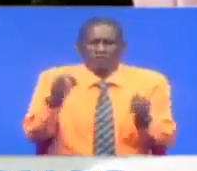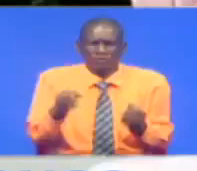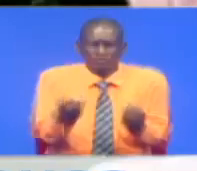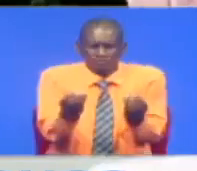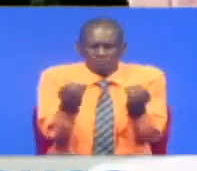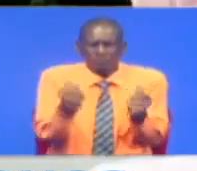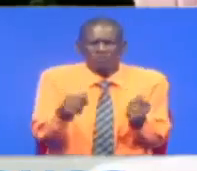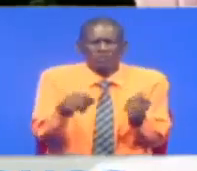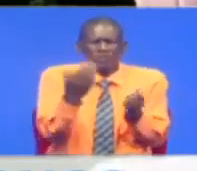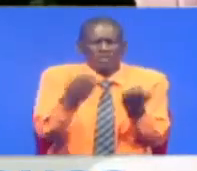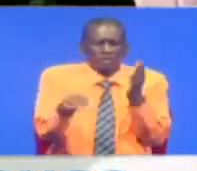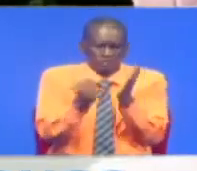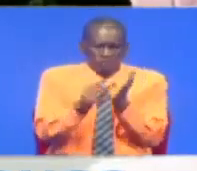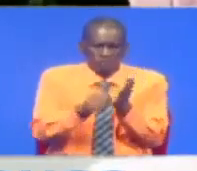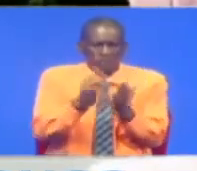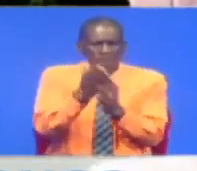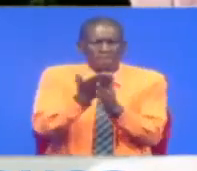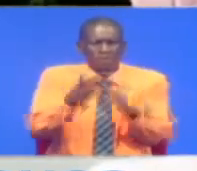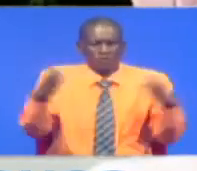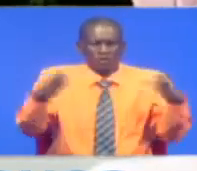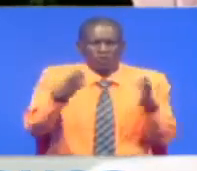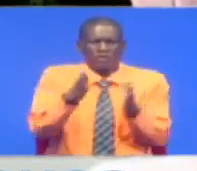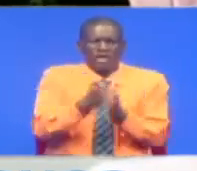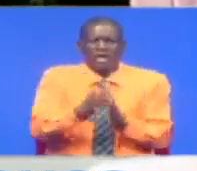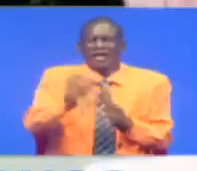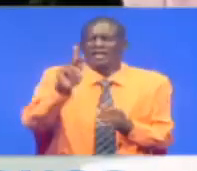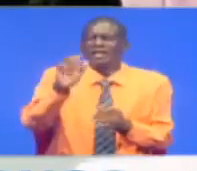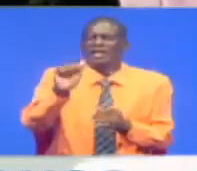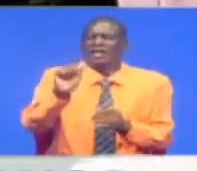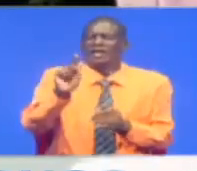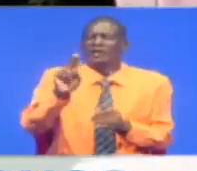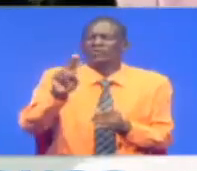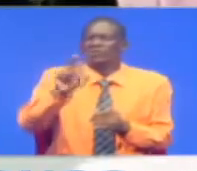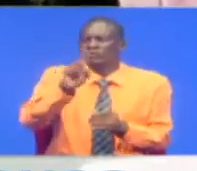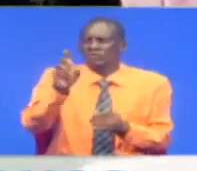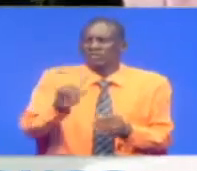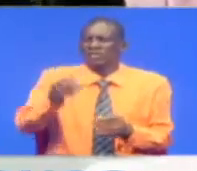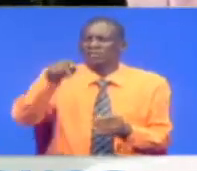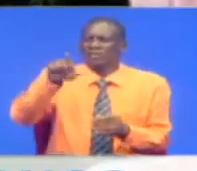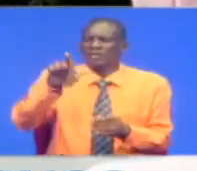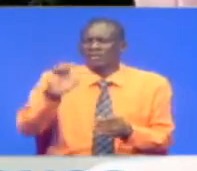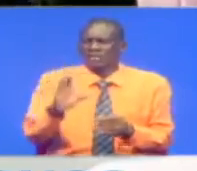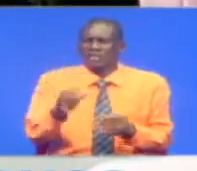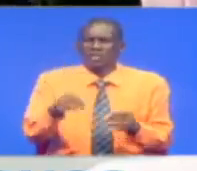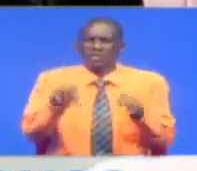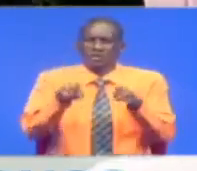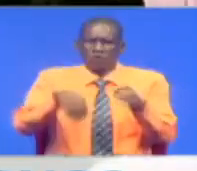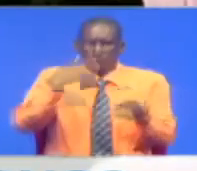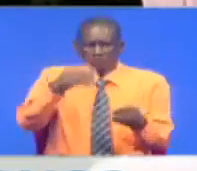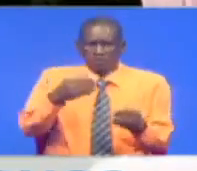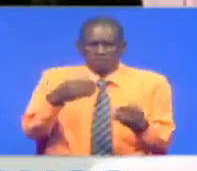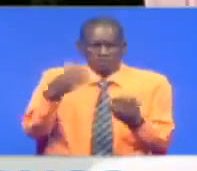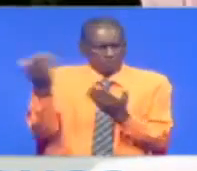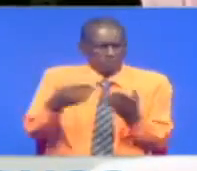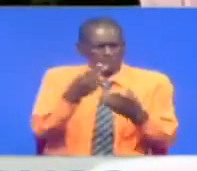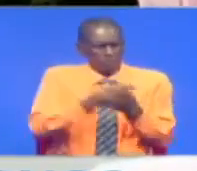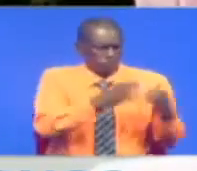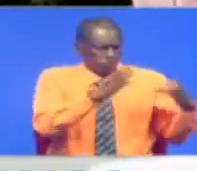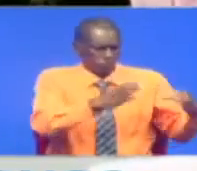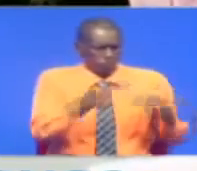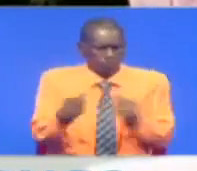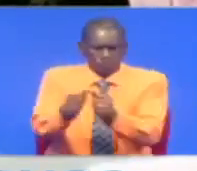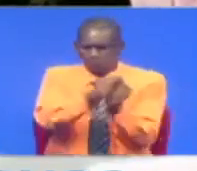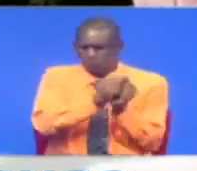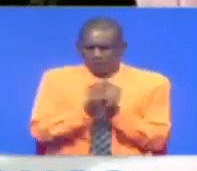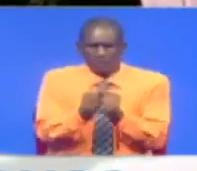solving an issue between the community and Kakuzi PLC, we always sit and bring the both parties together